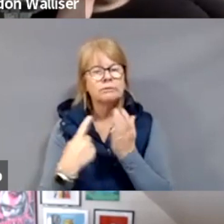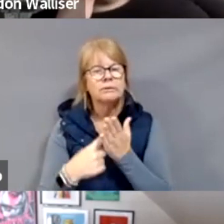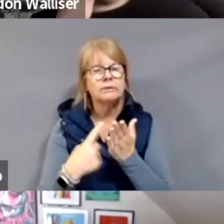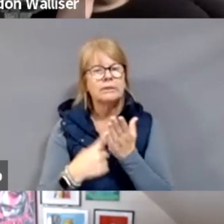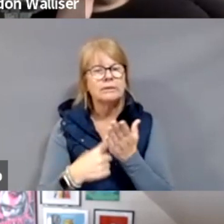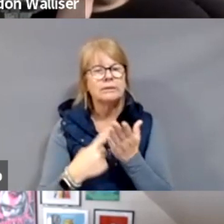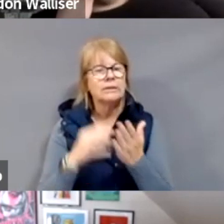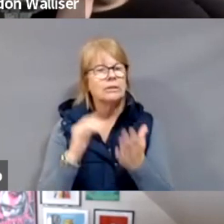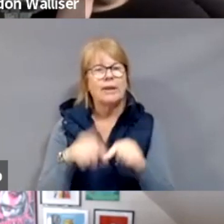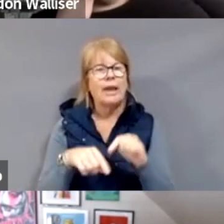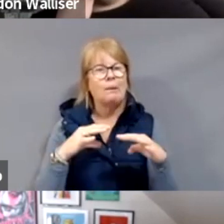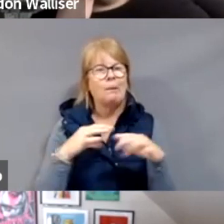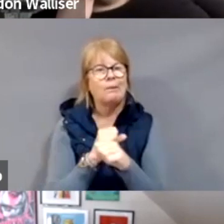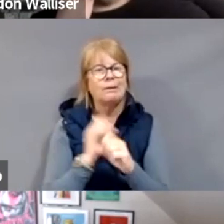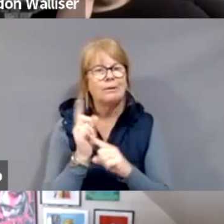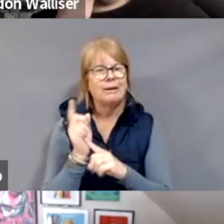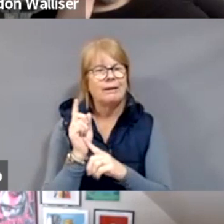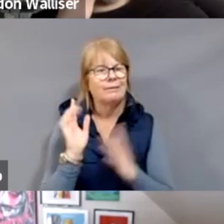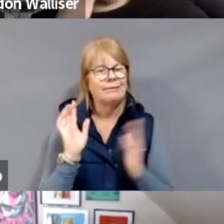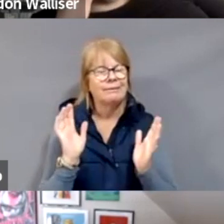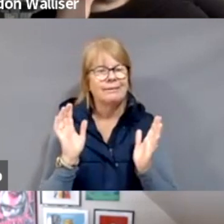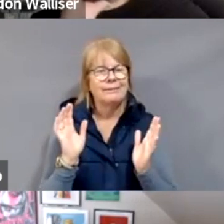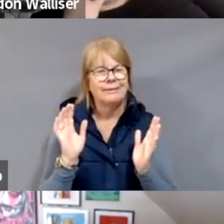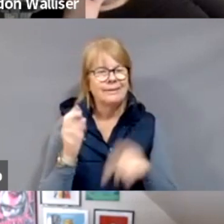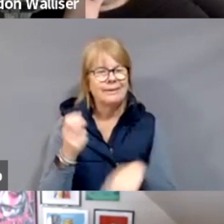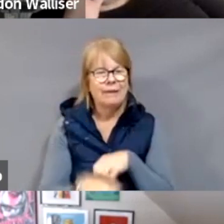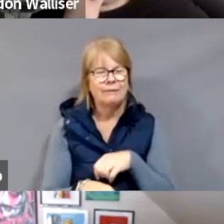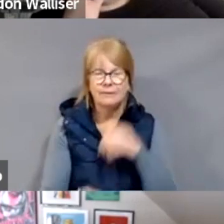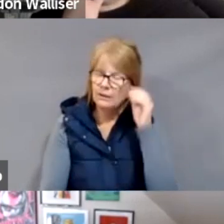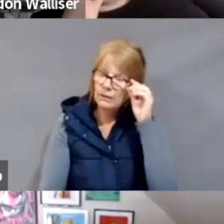Yeah, that's hard to wrap up succinctly. It's a big Yeah. topic.